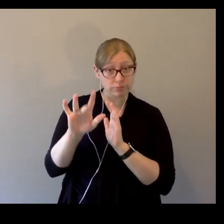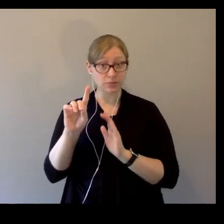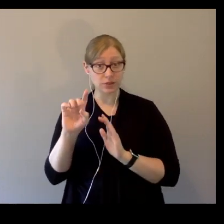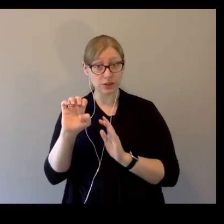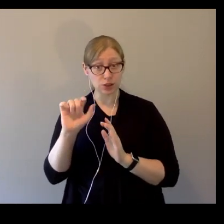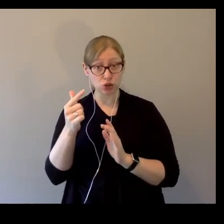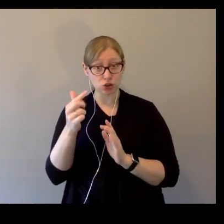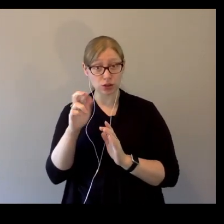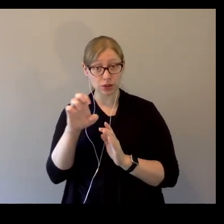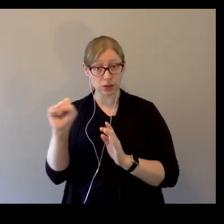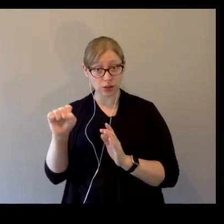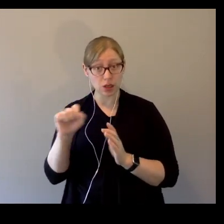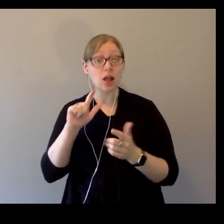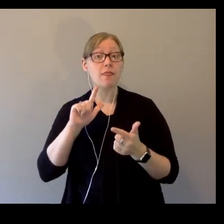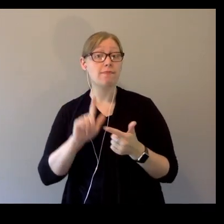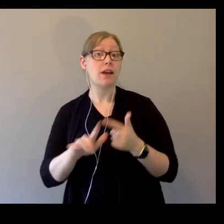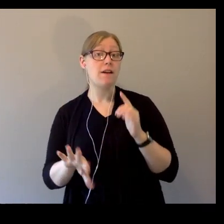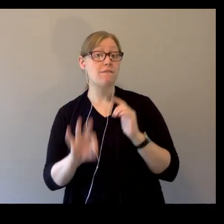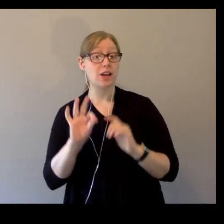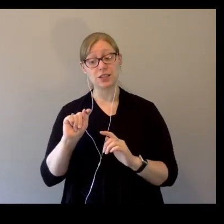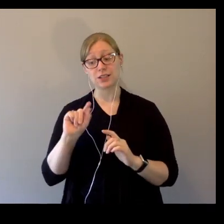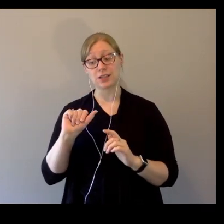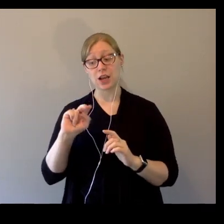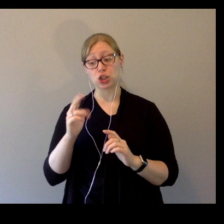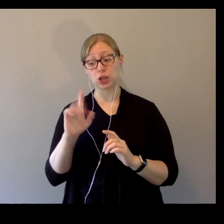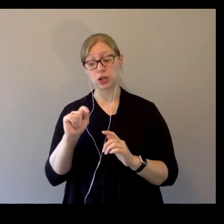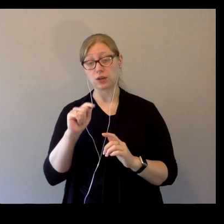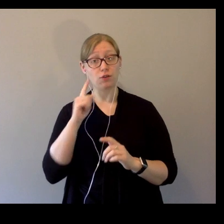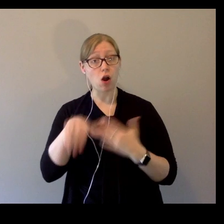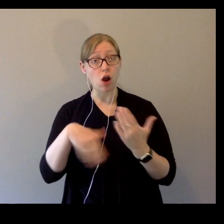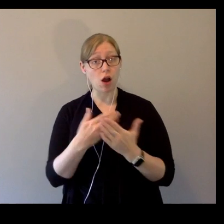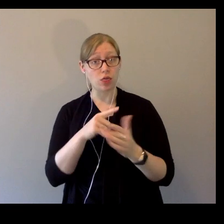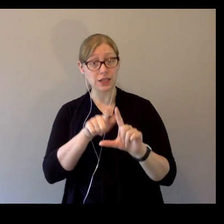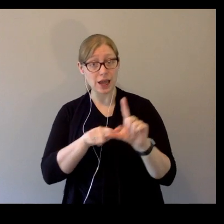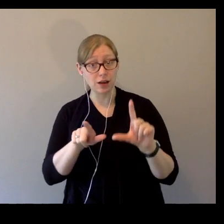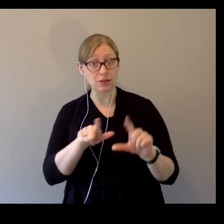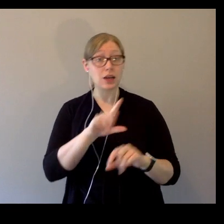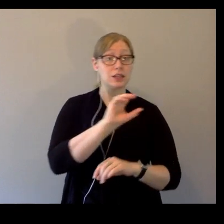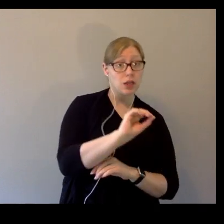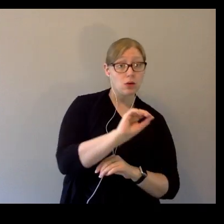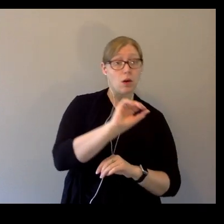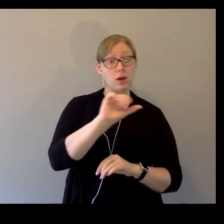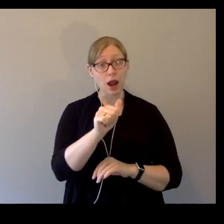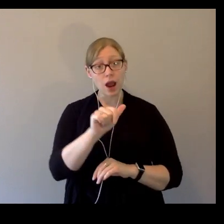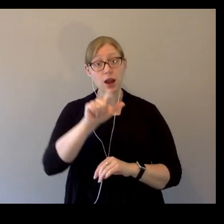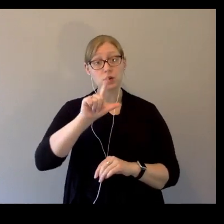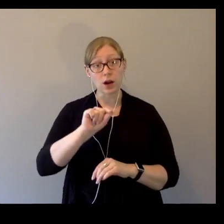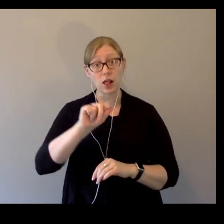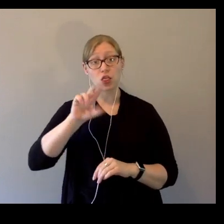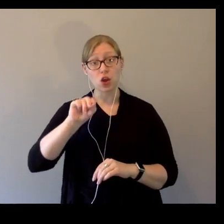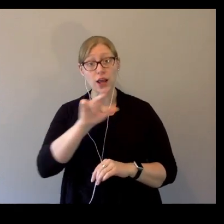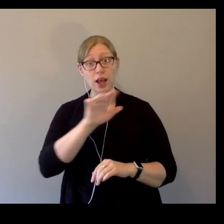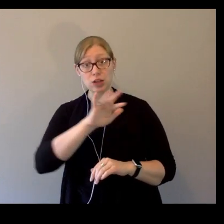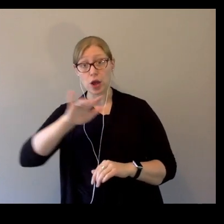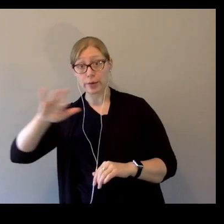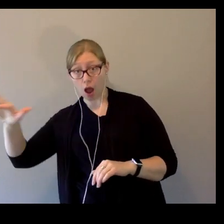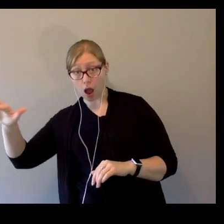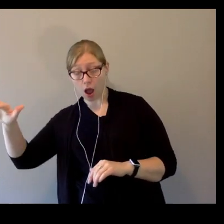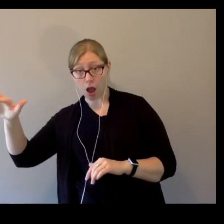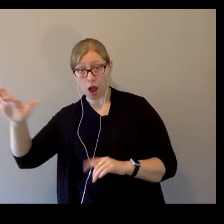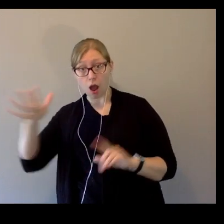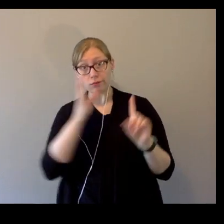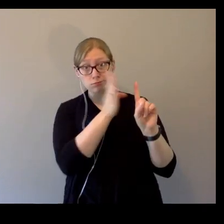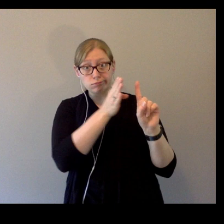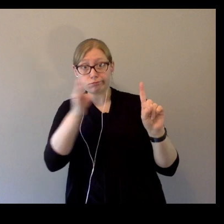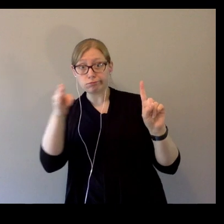tangent of all these angles for 0, 10, 20, 30, and so etc., going across the top